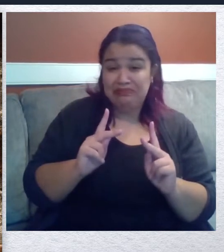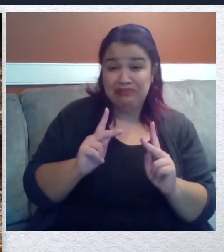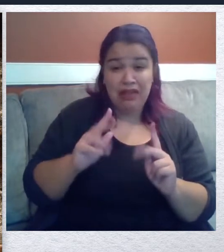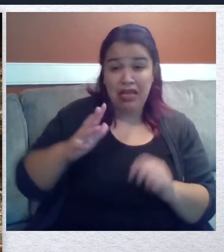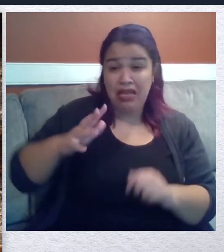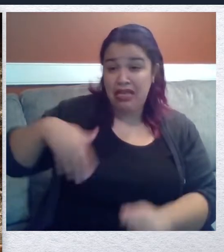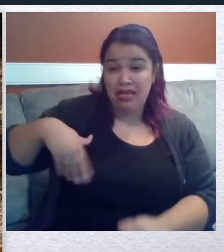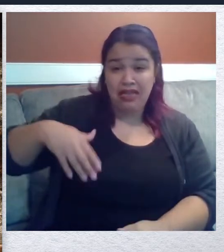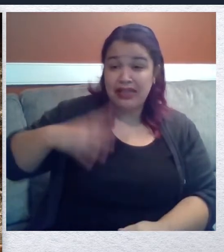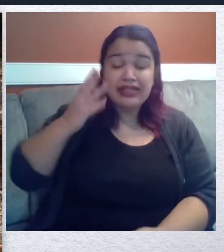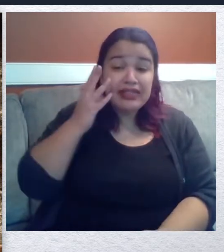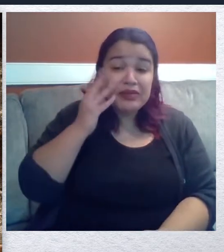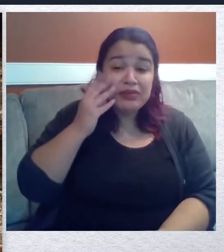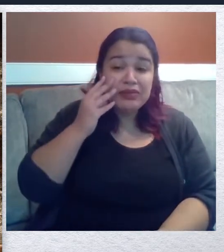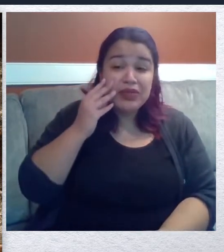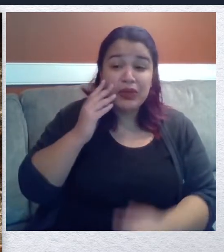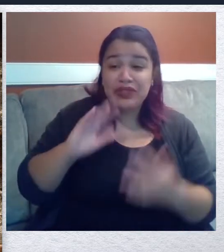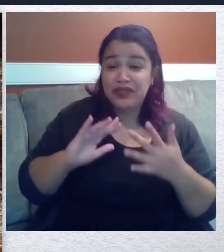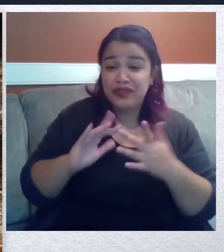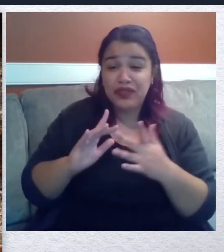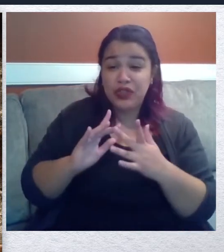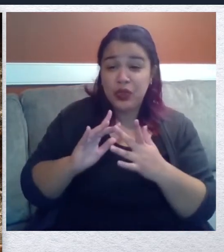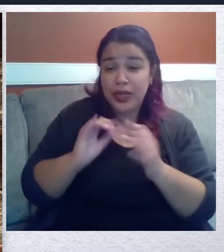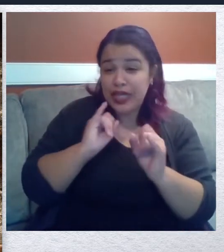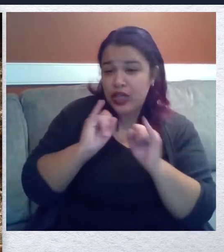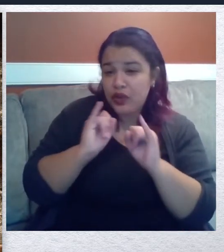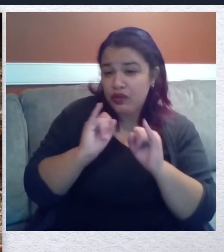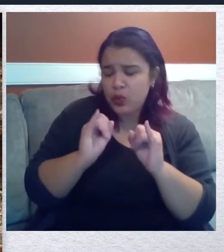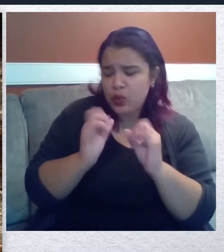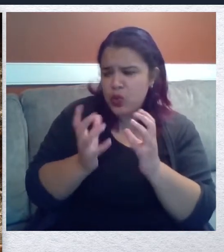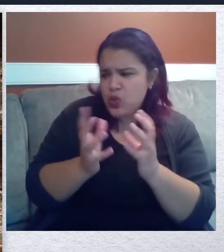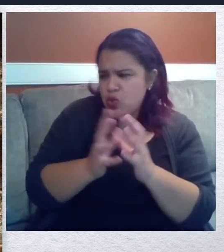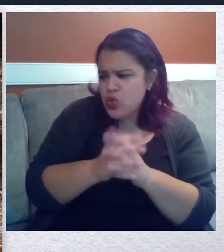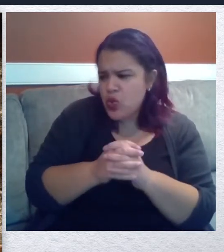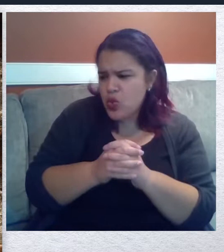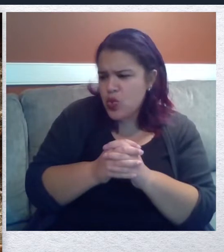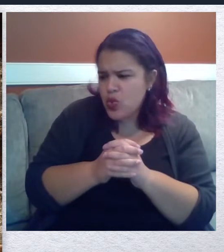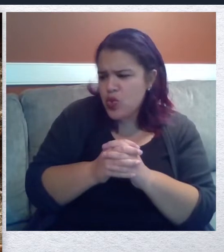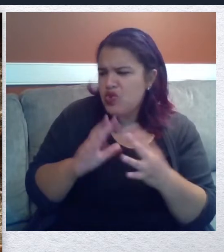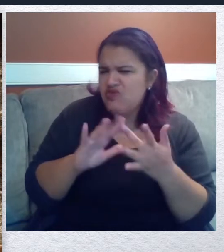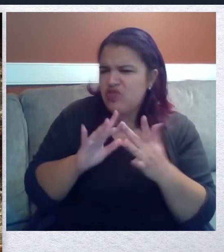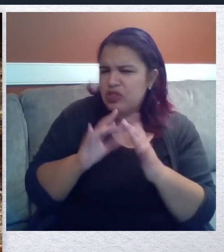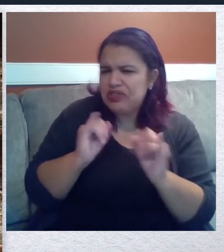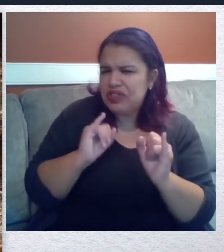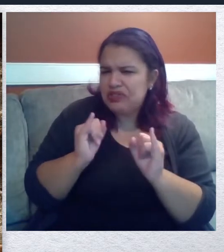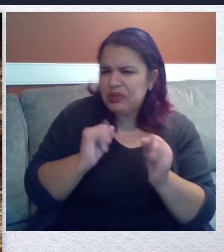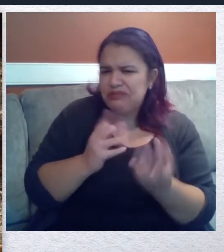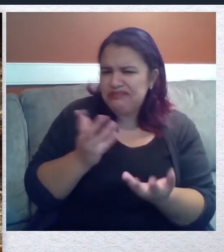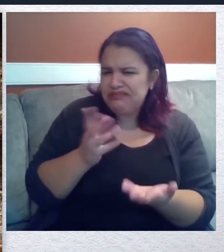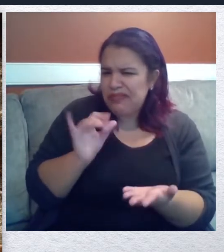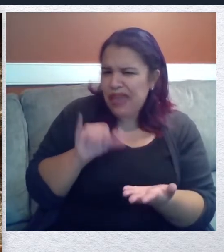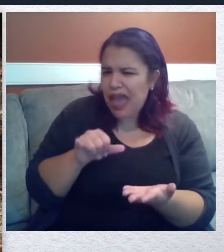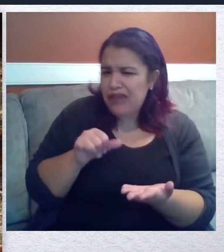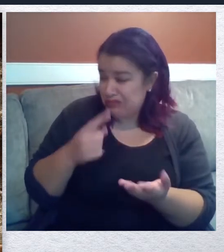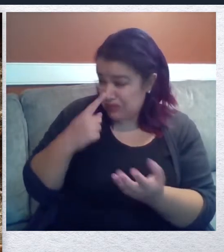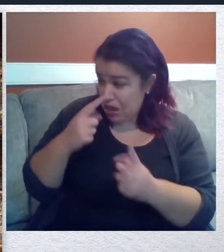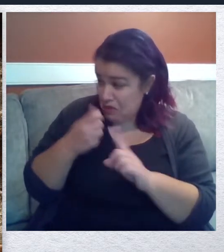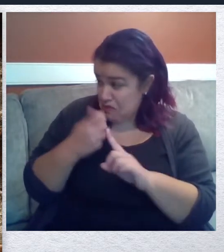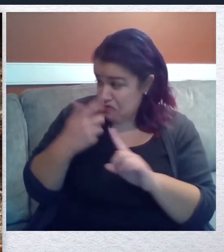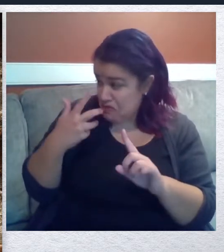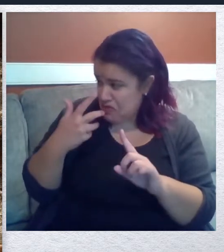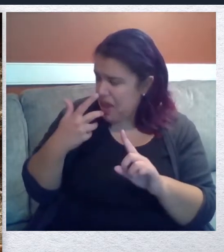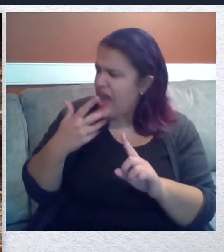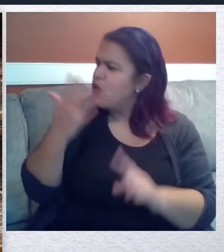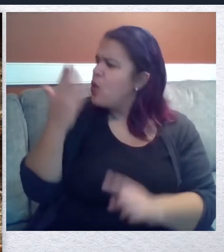virtual interview before. Can you talk a little about what virtual interviews are and why we have decided